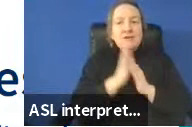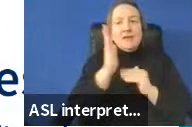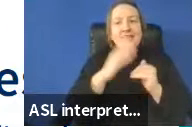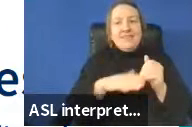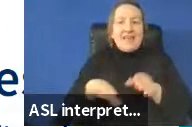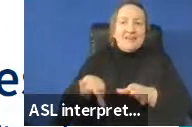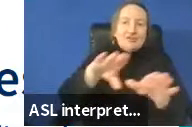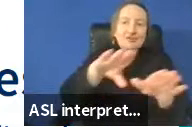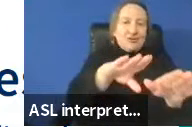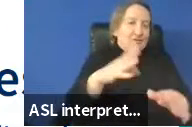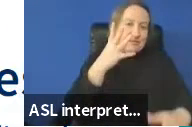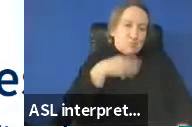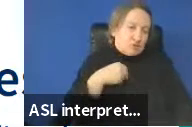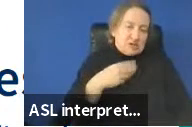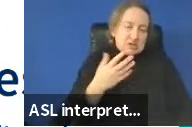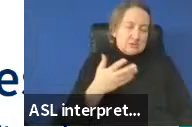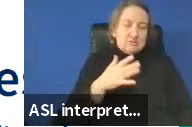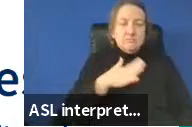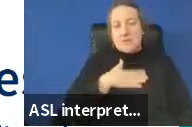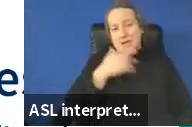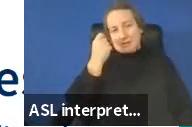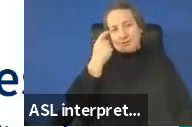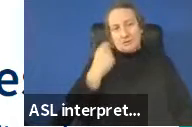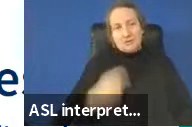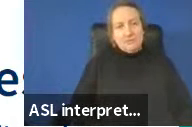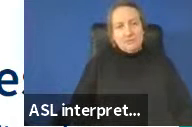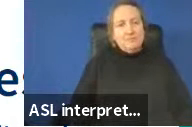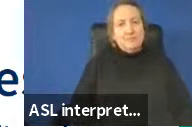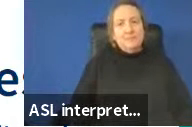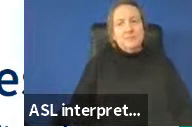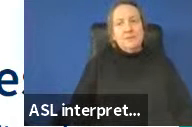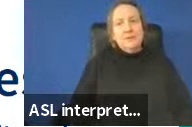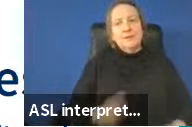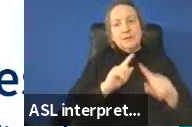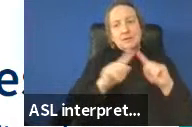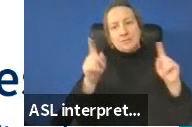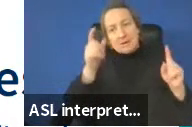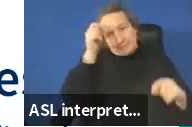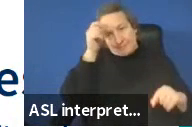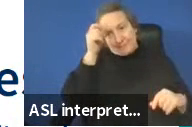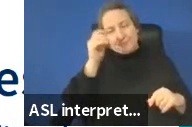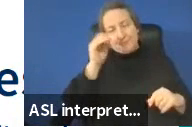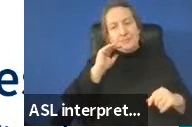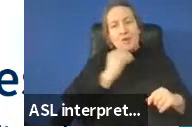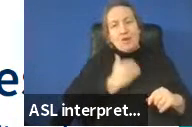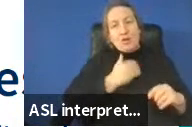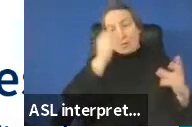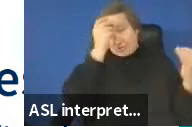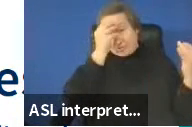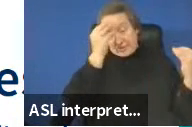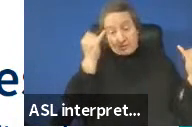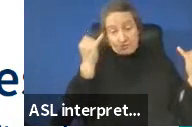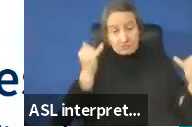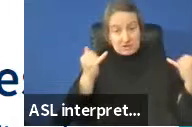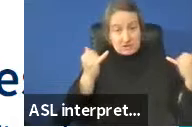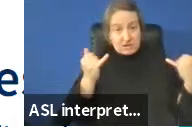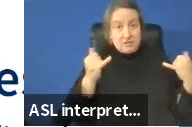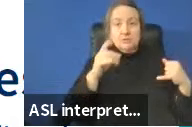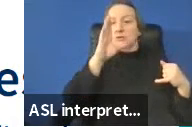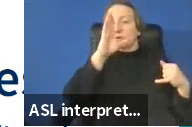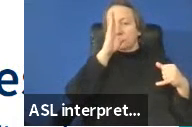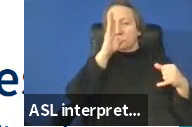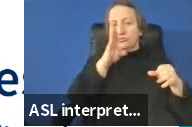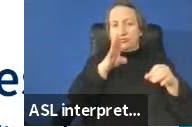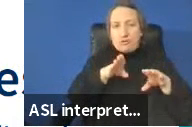nice. That's my understanding. But again, our thinking right now is a straight